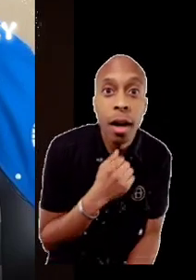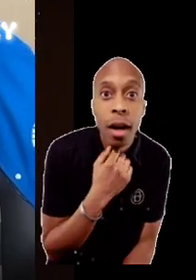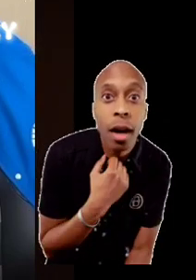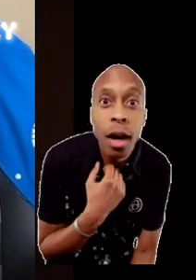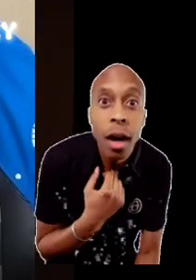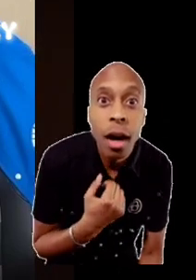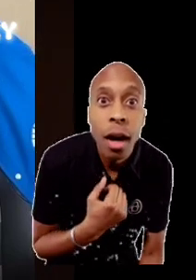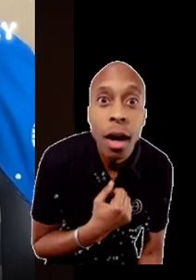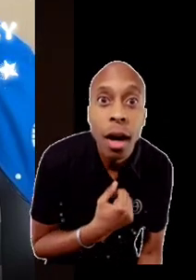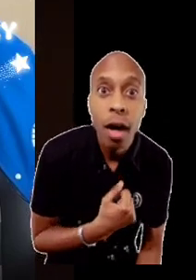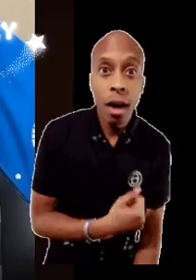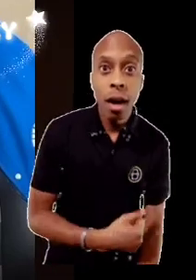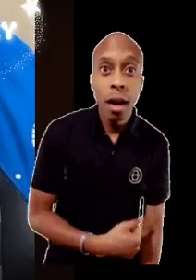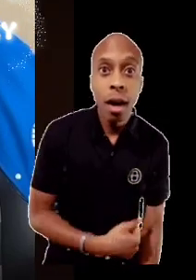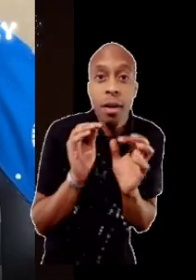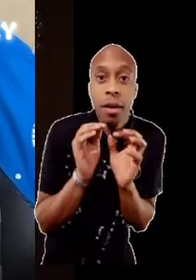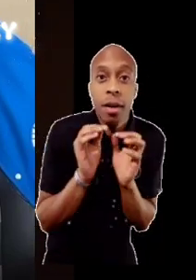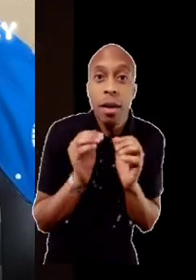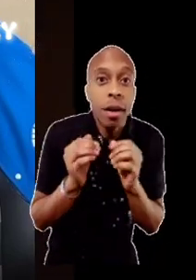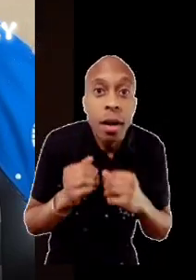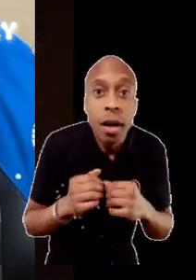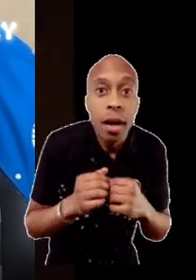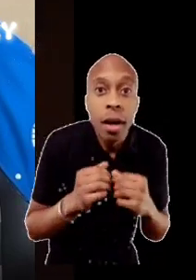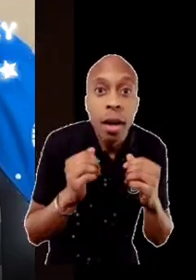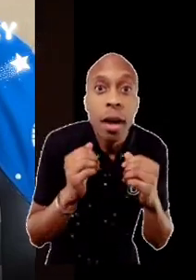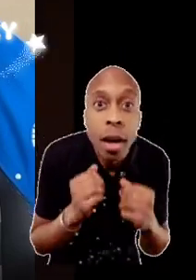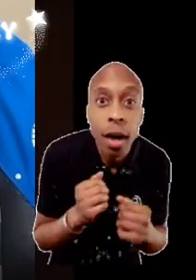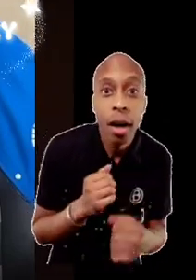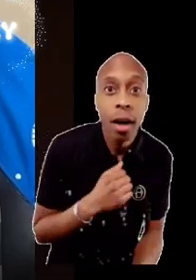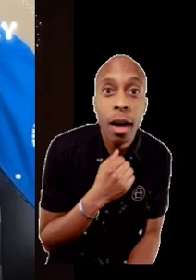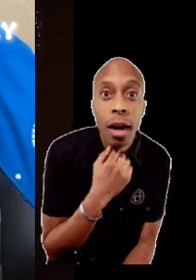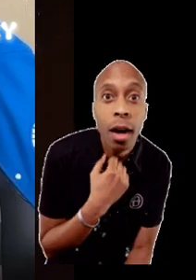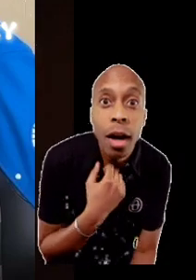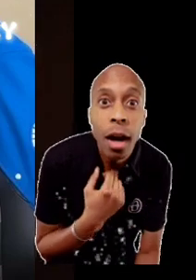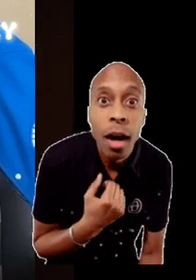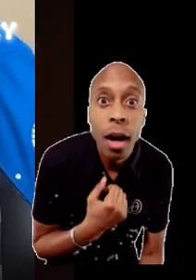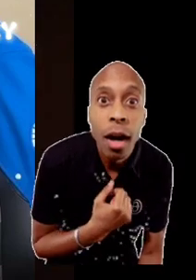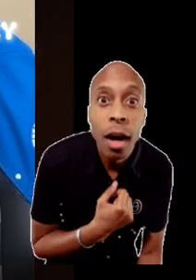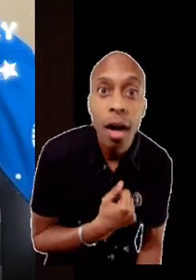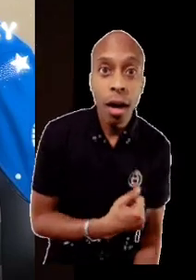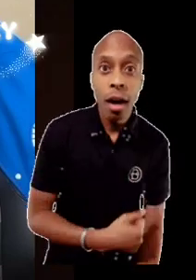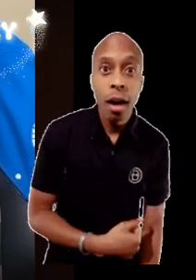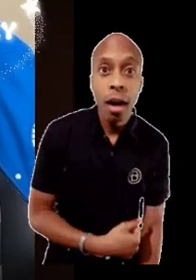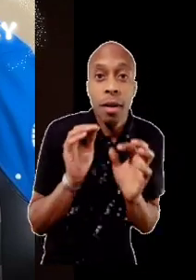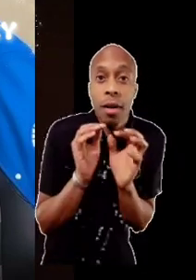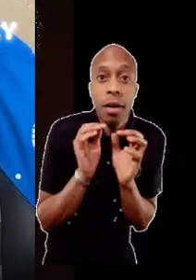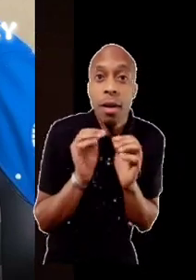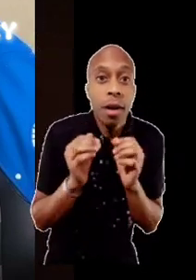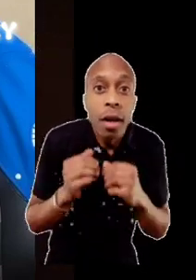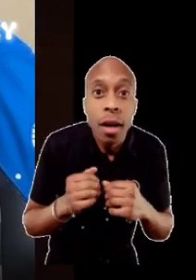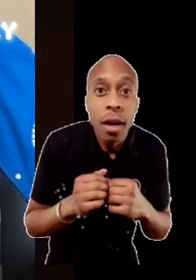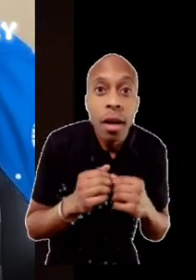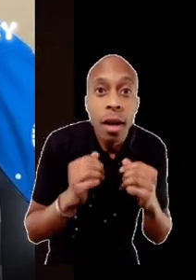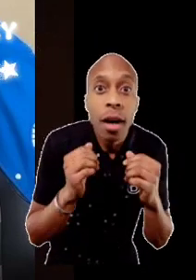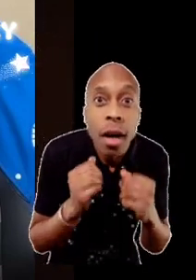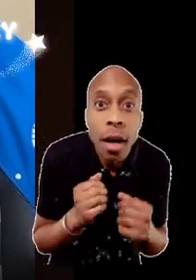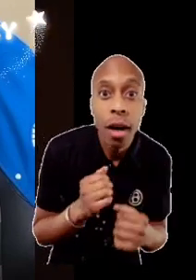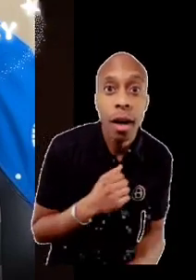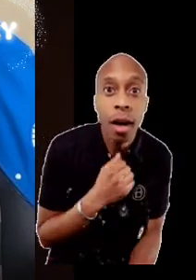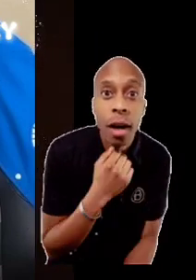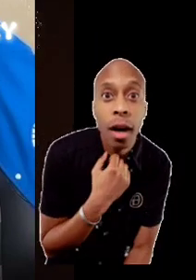and before this, and I think you cannot buy it. I